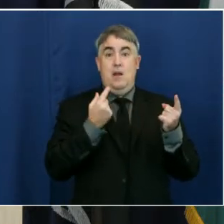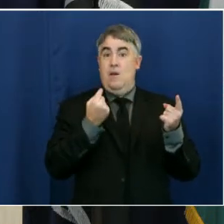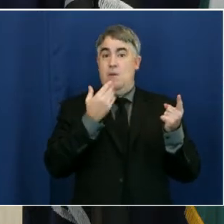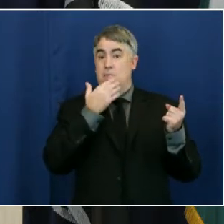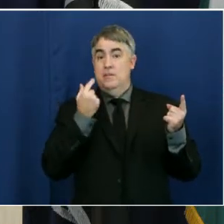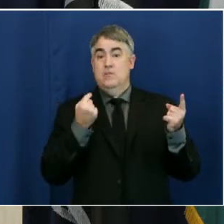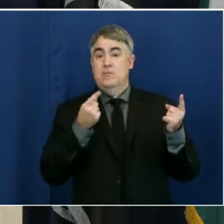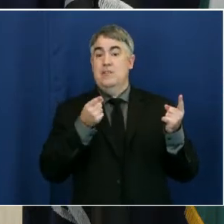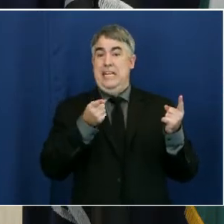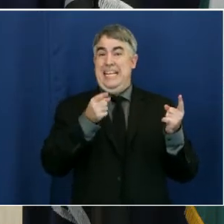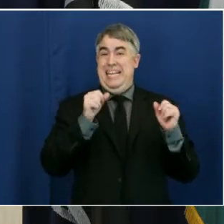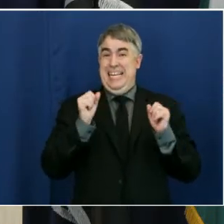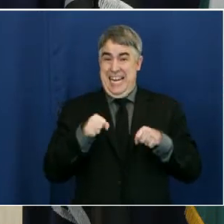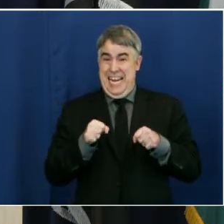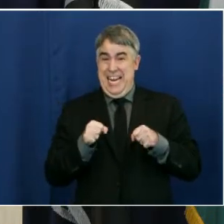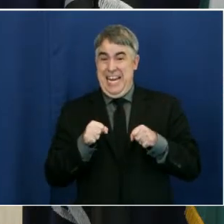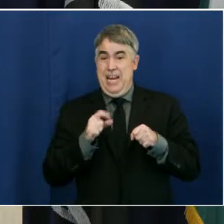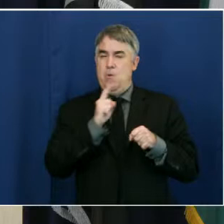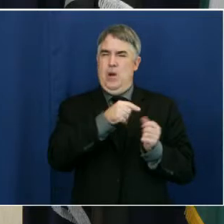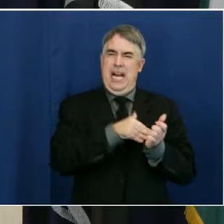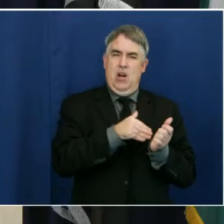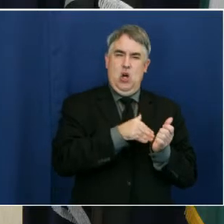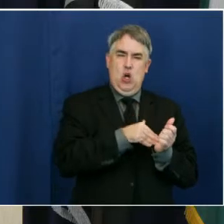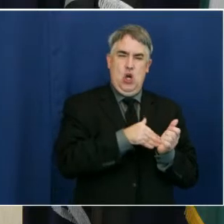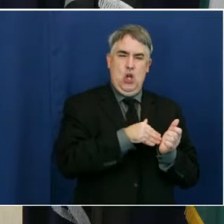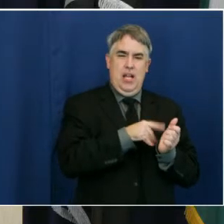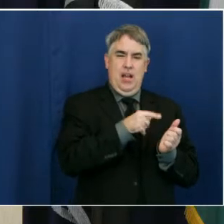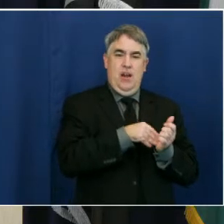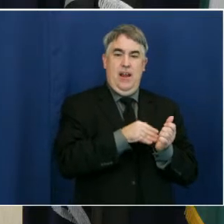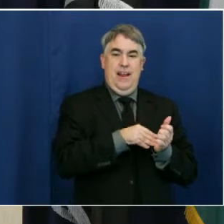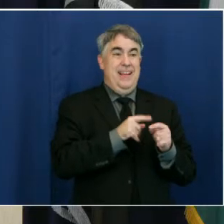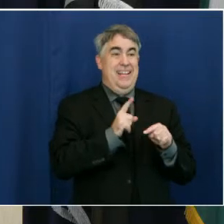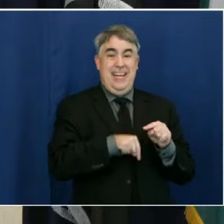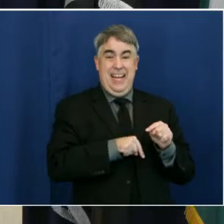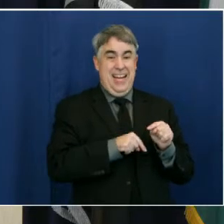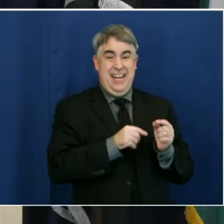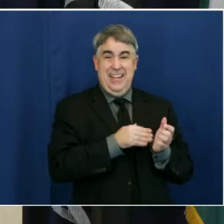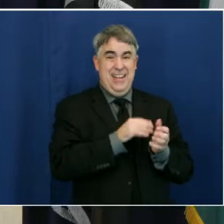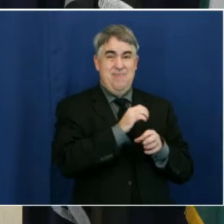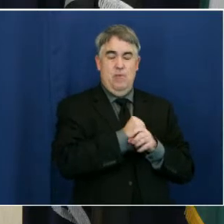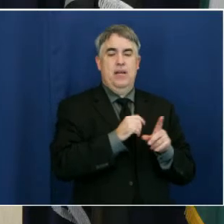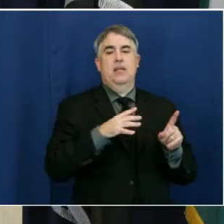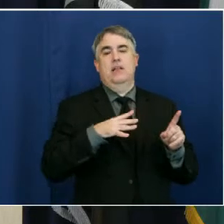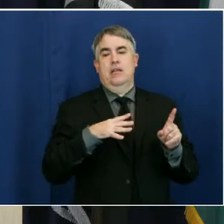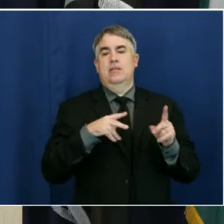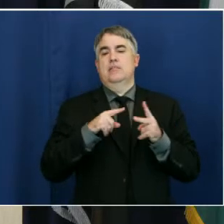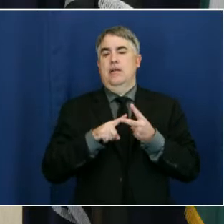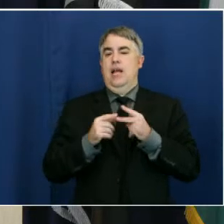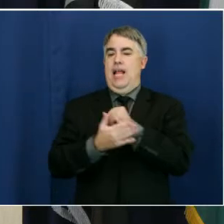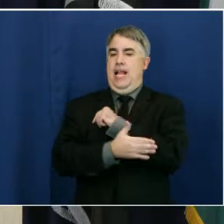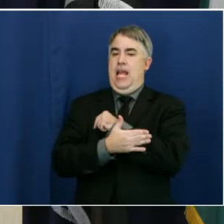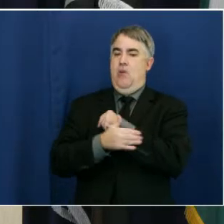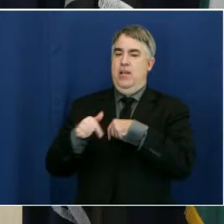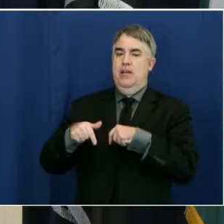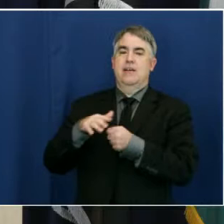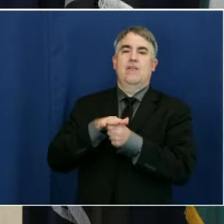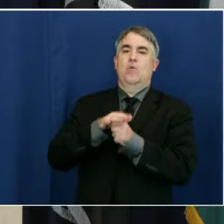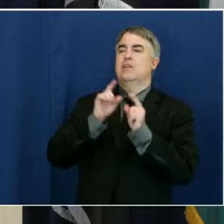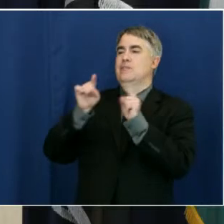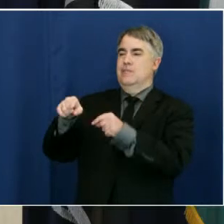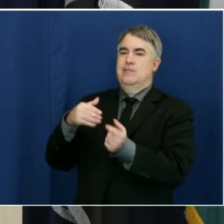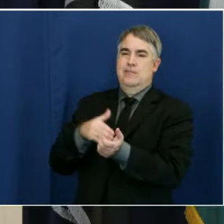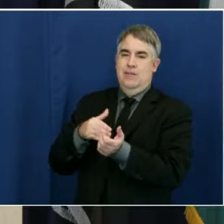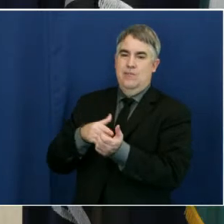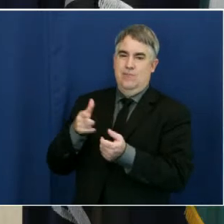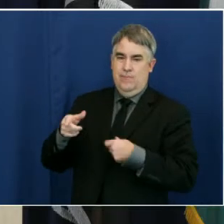to overburden them with a series of calls. And so they'll try and facilitate that. If they can't facilitate that, then they will have the ability